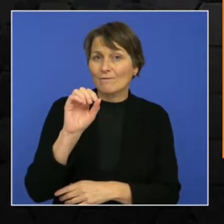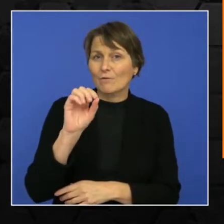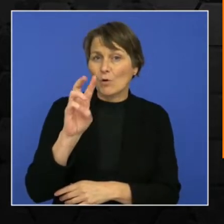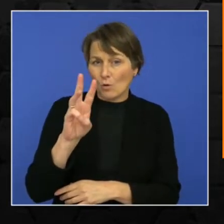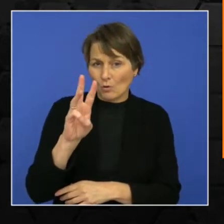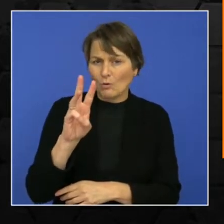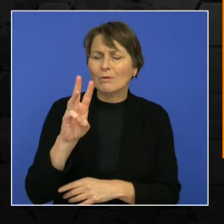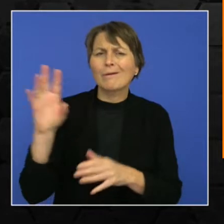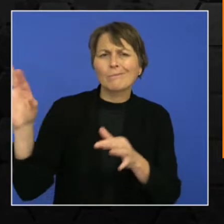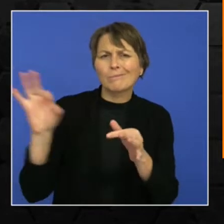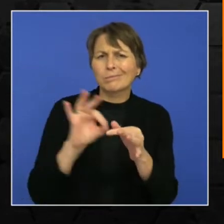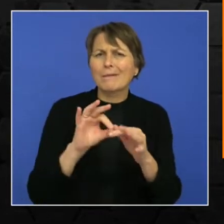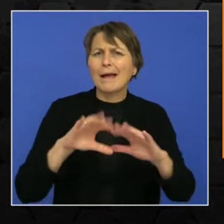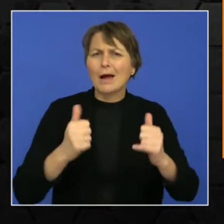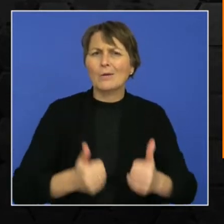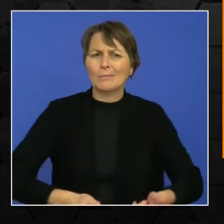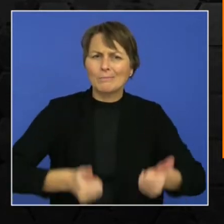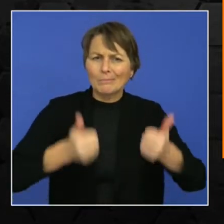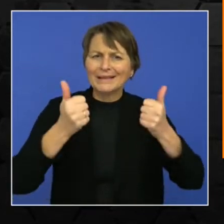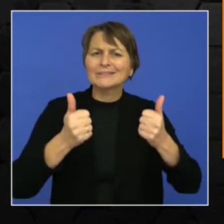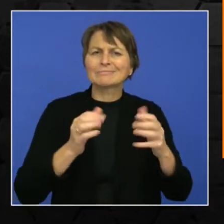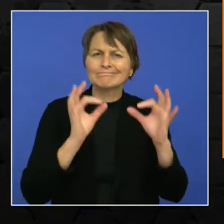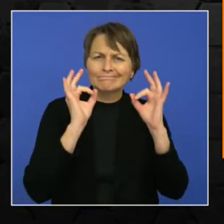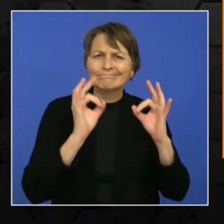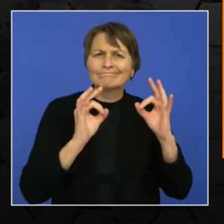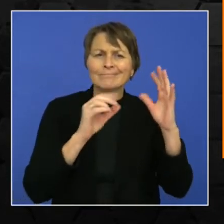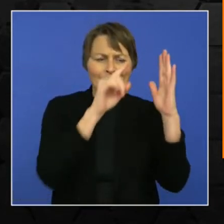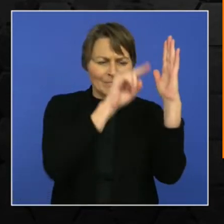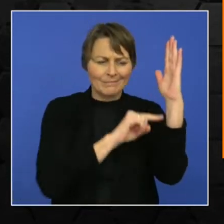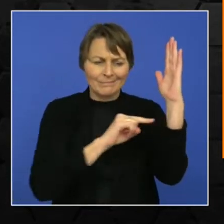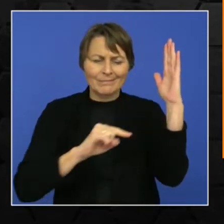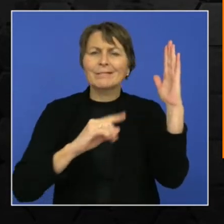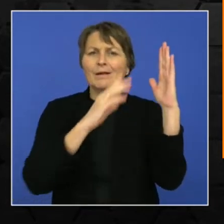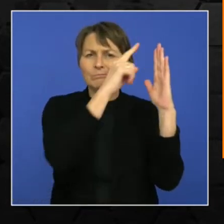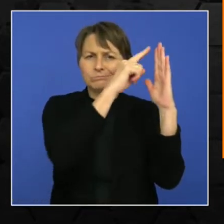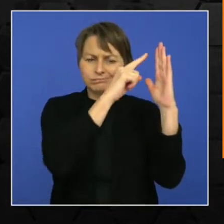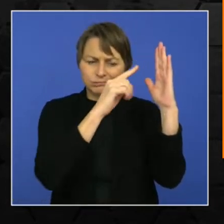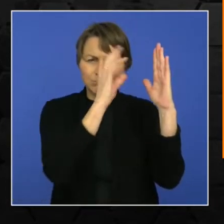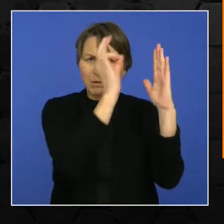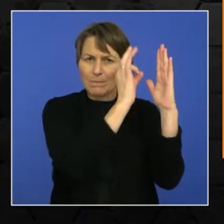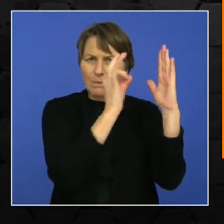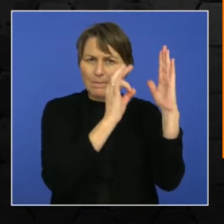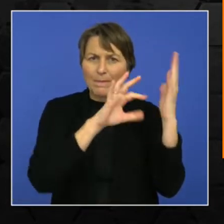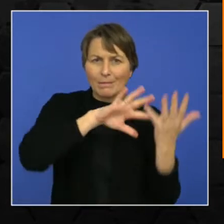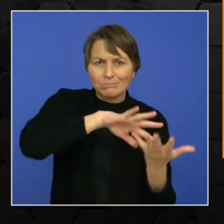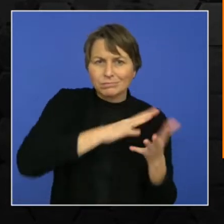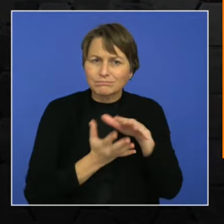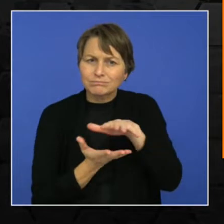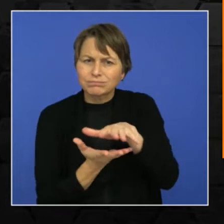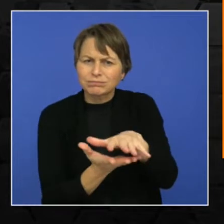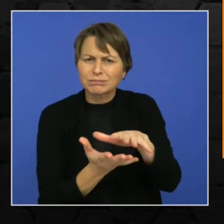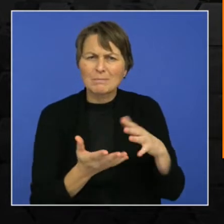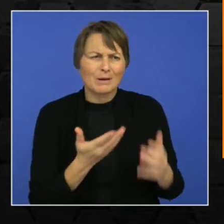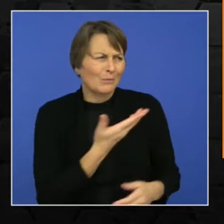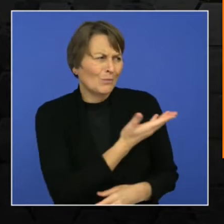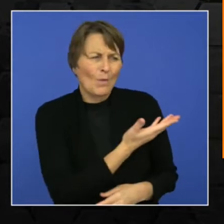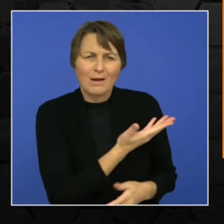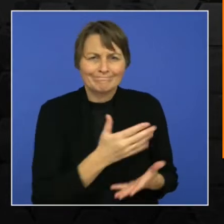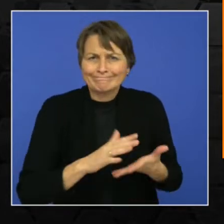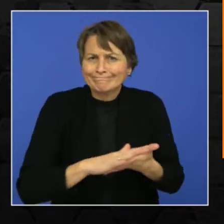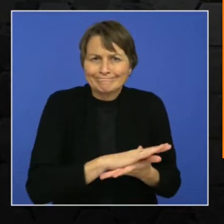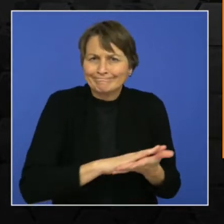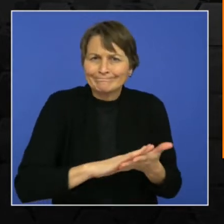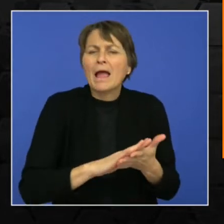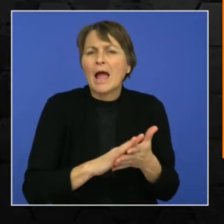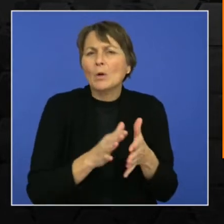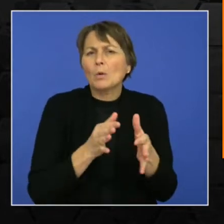I also give a small introduction of linear regression. So, getting into anything, what is TensorFlow.js, especially that what I will go to.